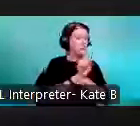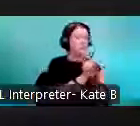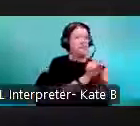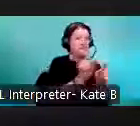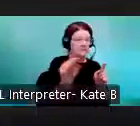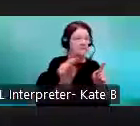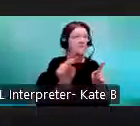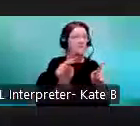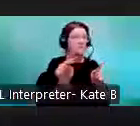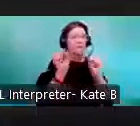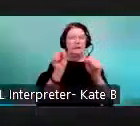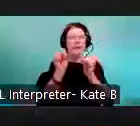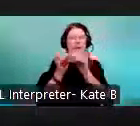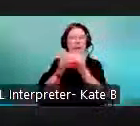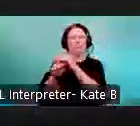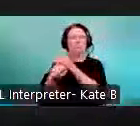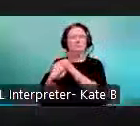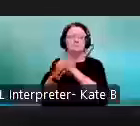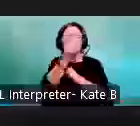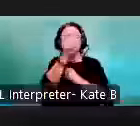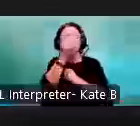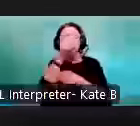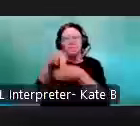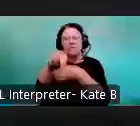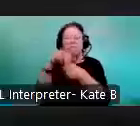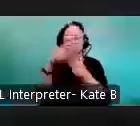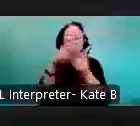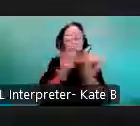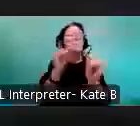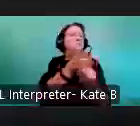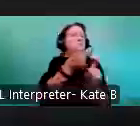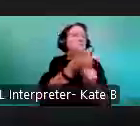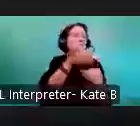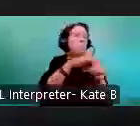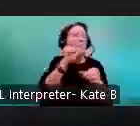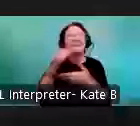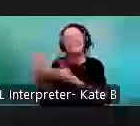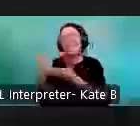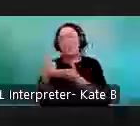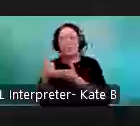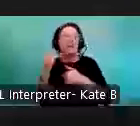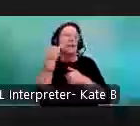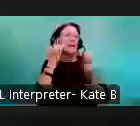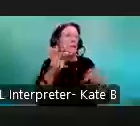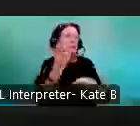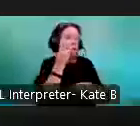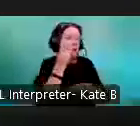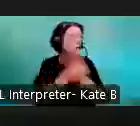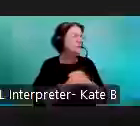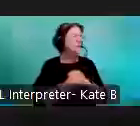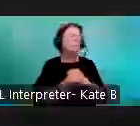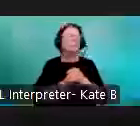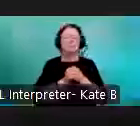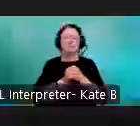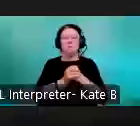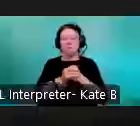particular be able to vote privately and independently. So if somebody is blind or visually impaired, they